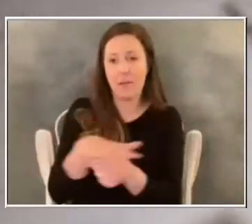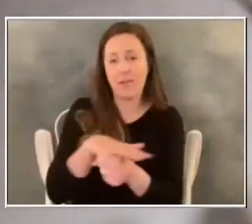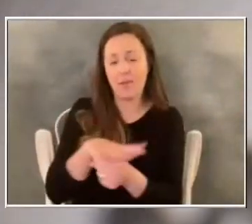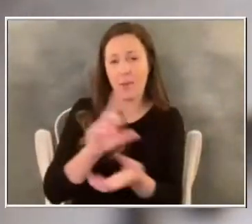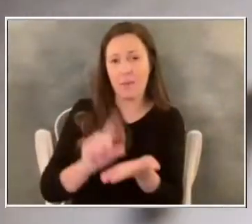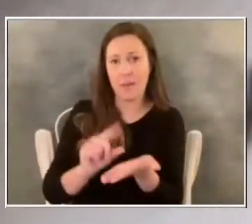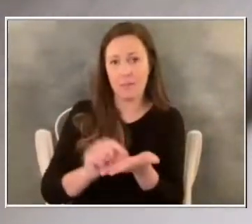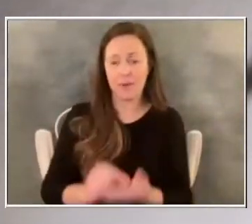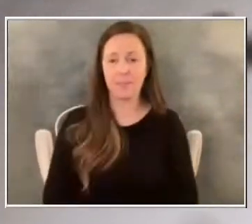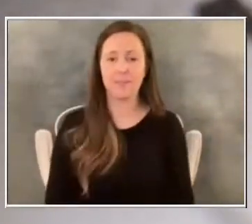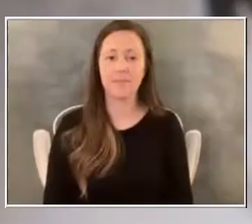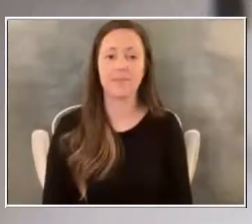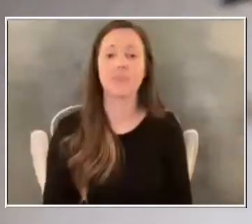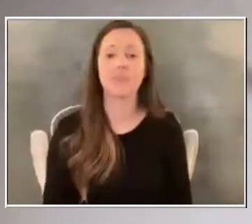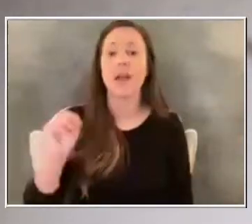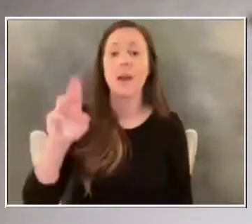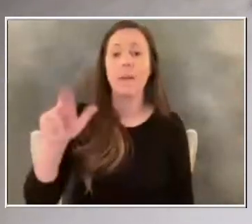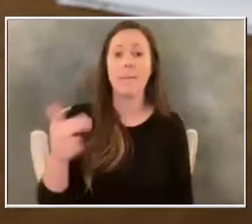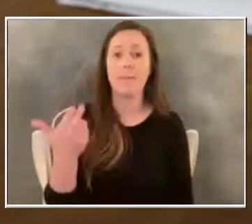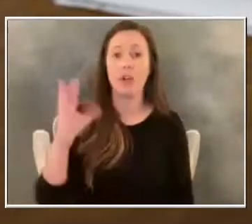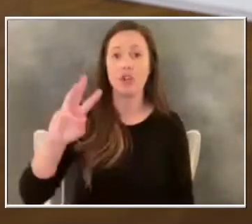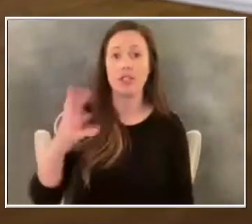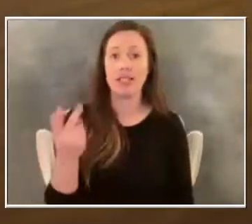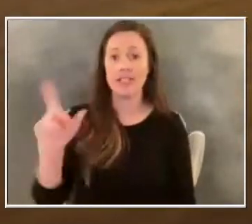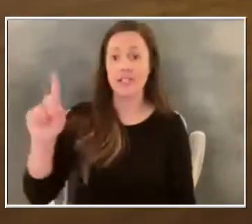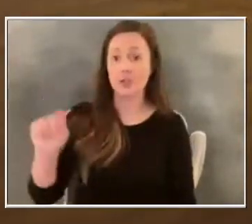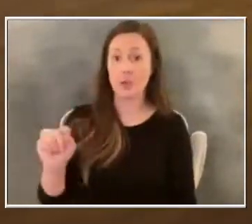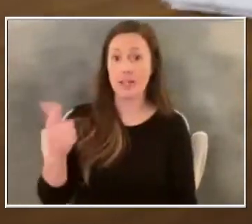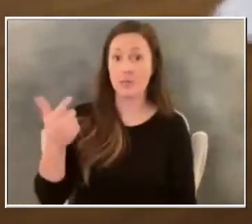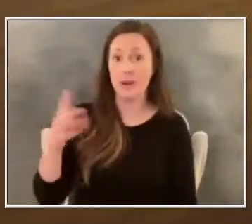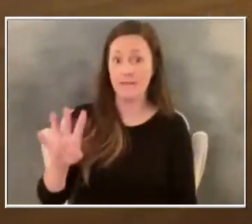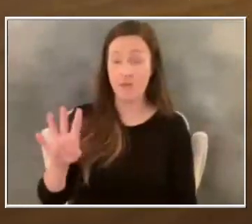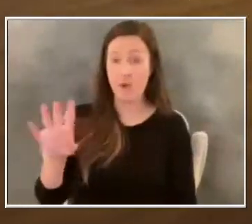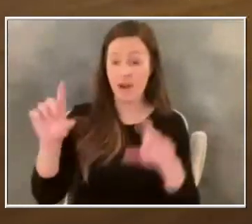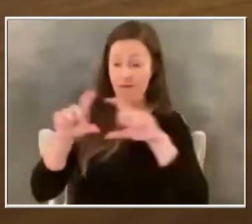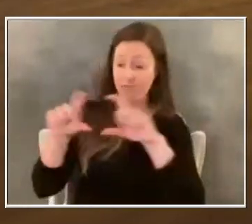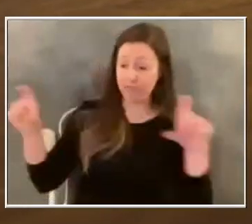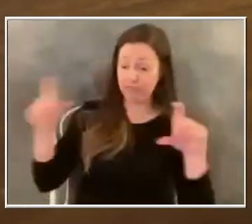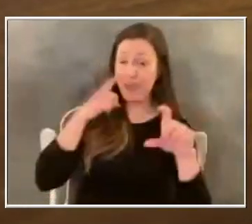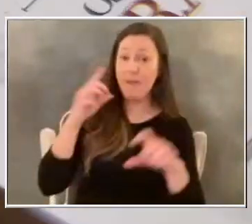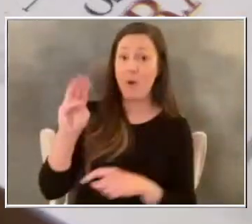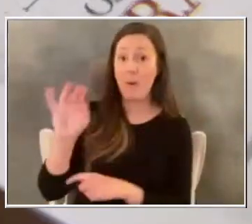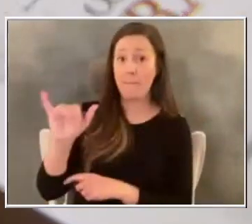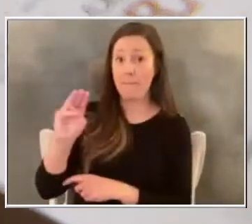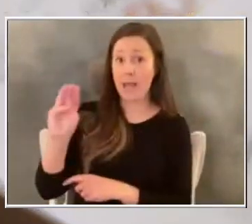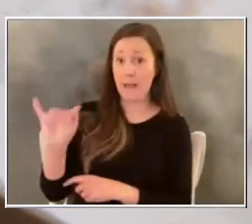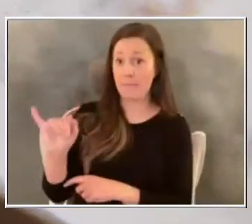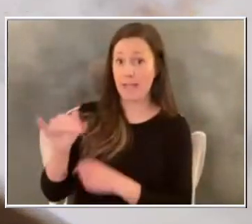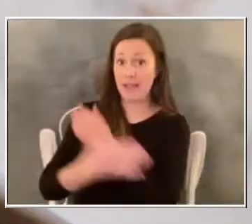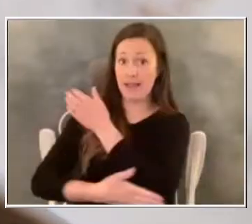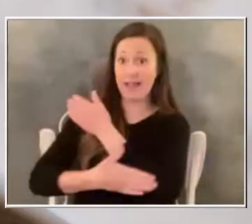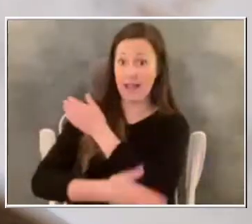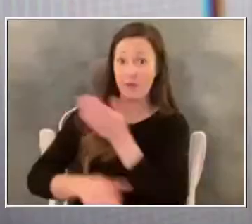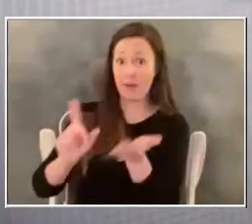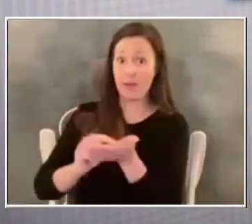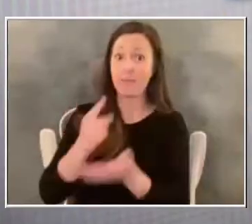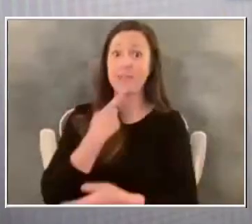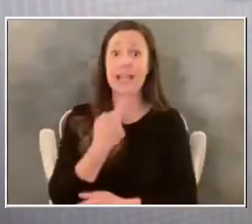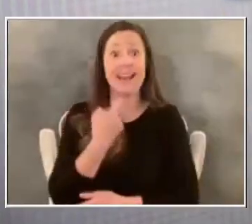On March 6, 2024, the headline for the Miami County Republic read, "I just delivered my